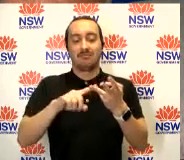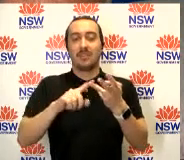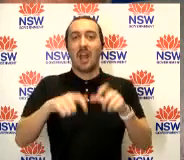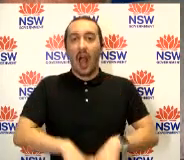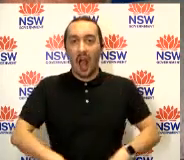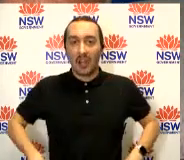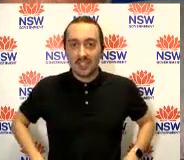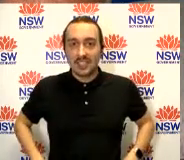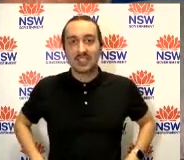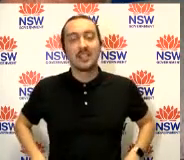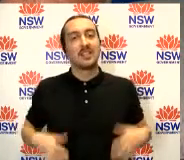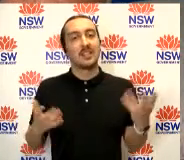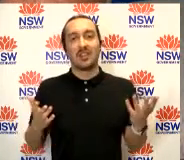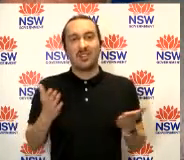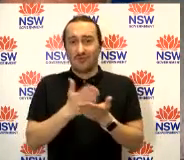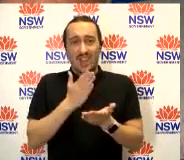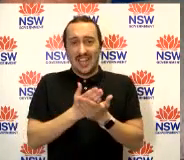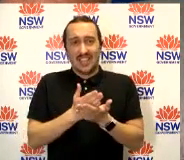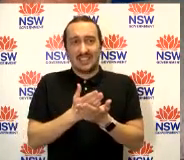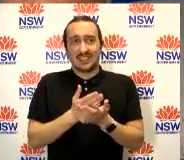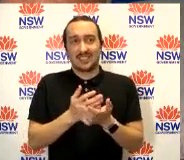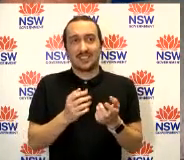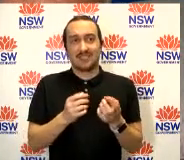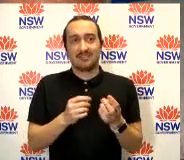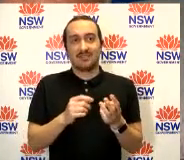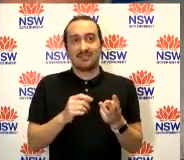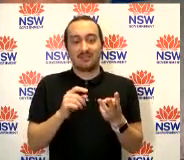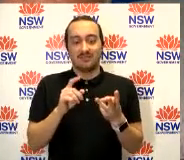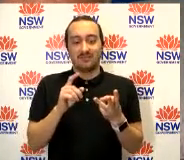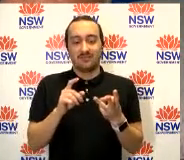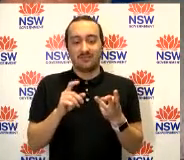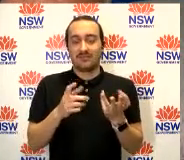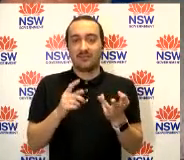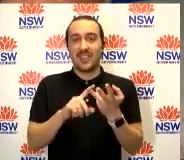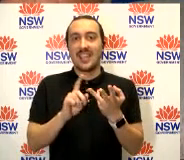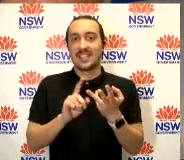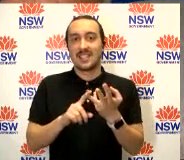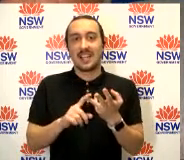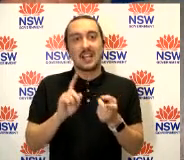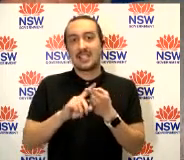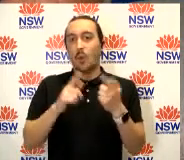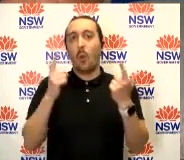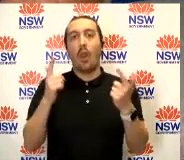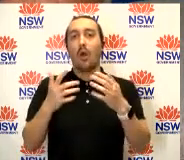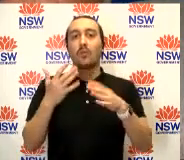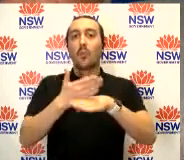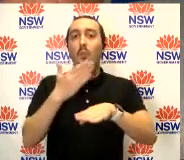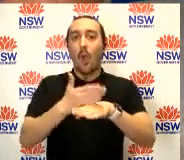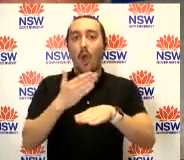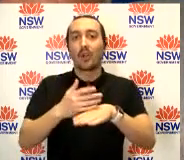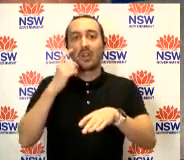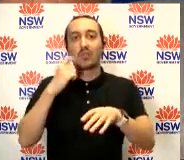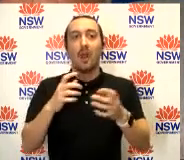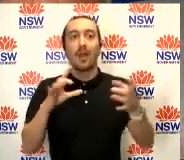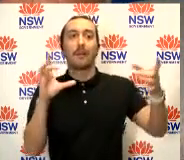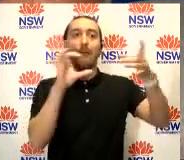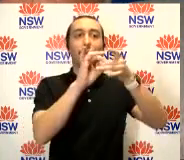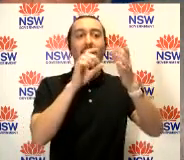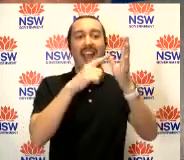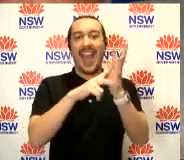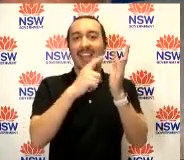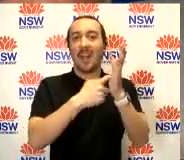system is the amount of work to do that properly. Yes. And I think, unfortunately in industry, we haven't really covered off. People think one anchor,